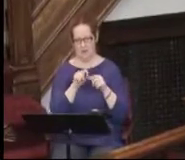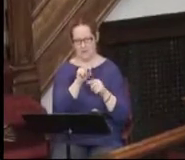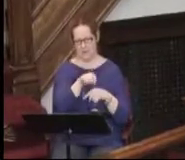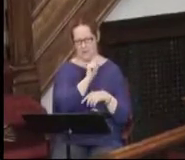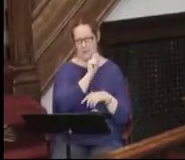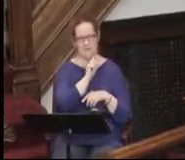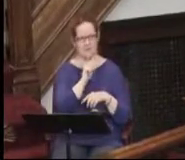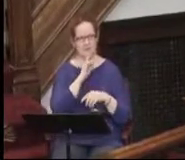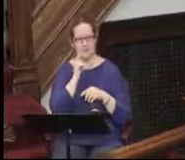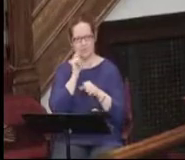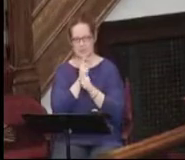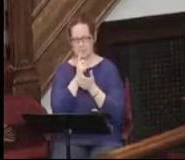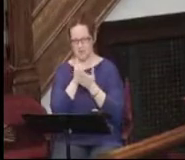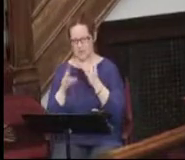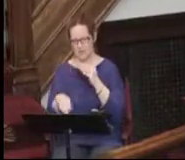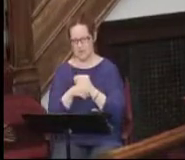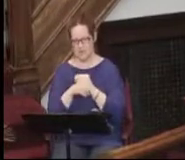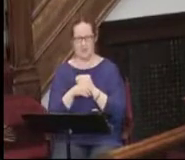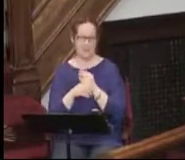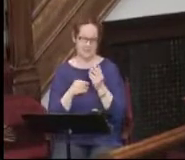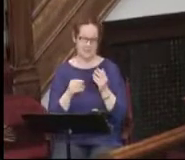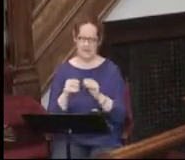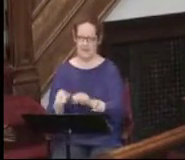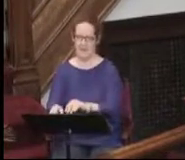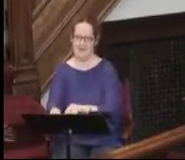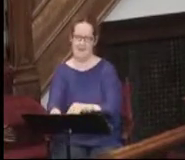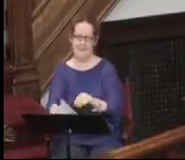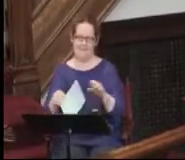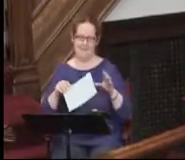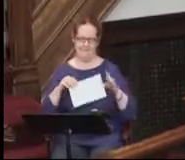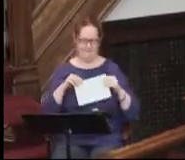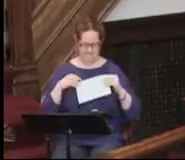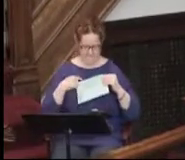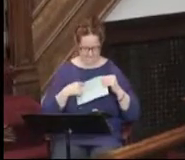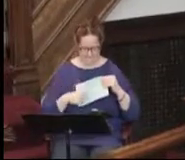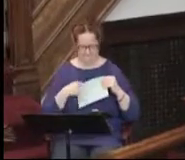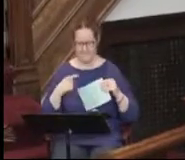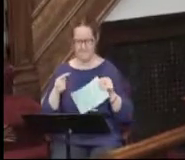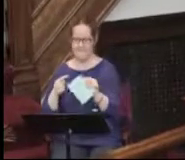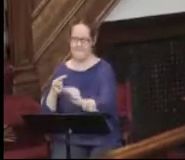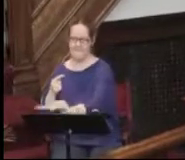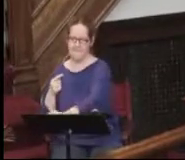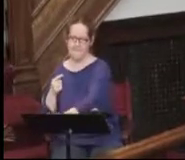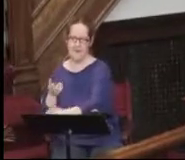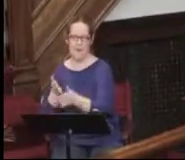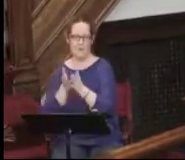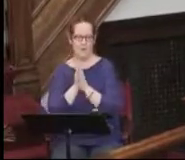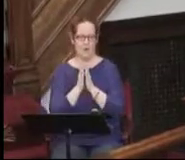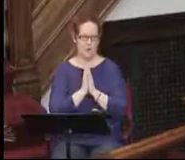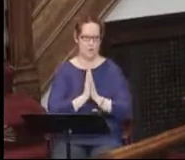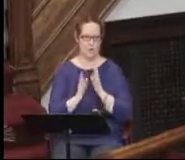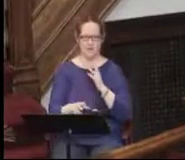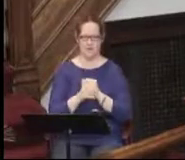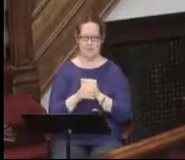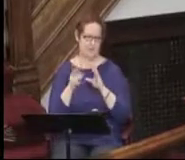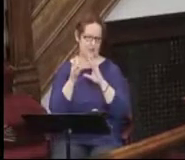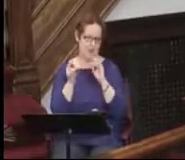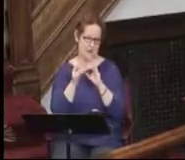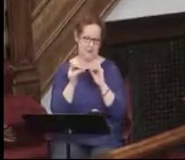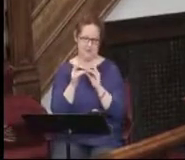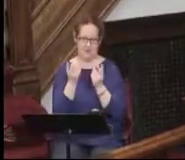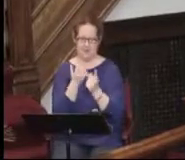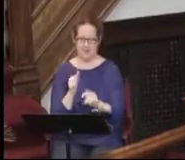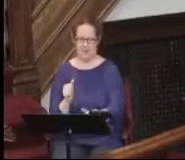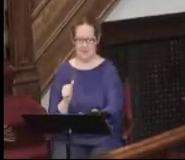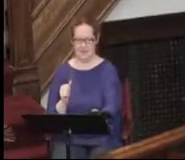we'll make sure that you're added very quickly. And on the back, you'll also find that there's a place for your prayer requests, as well as your comment cards. Our deacons